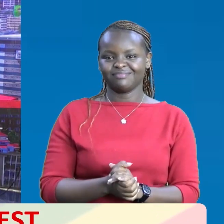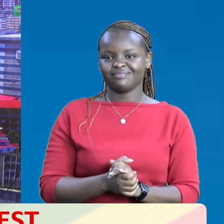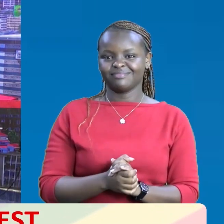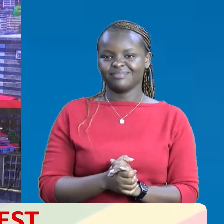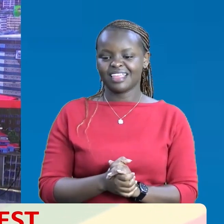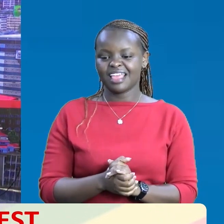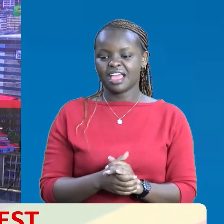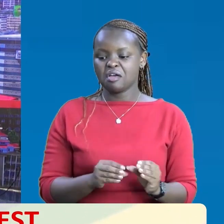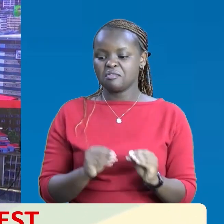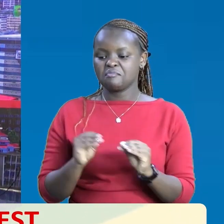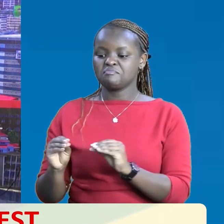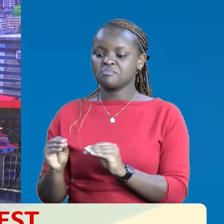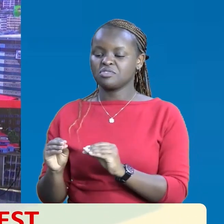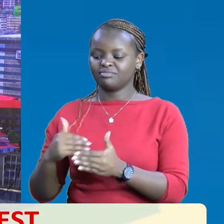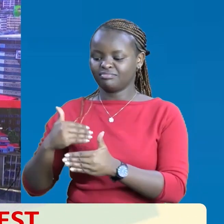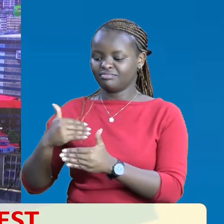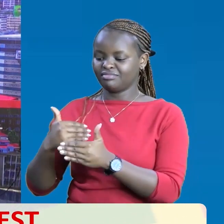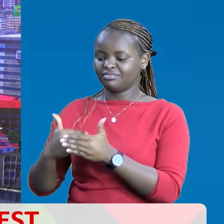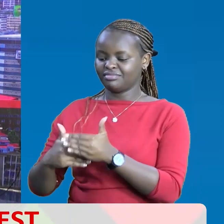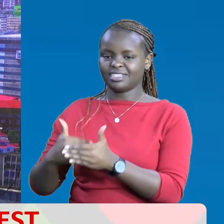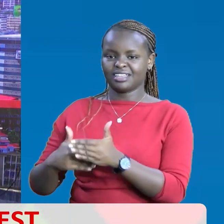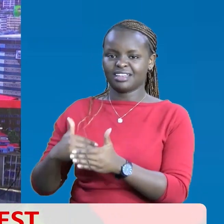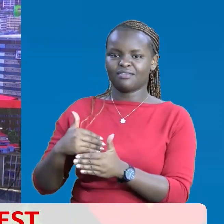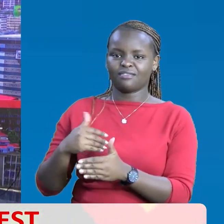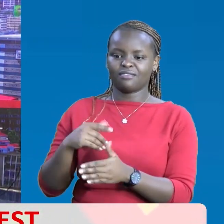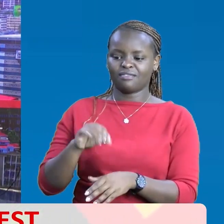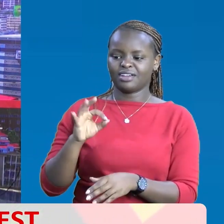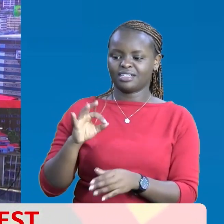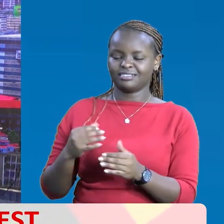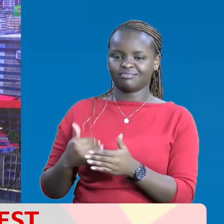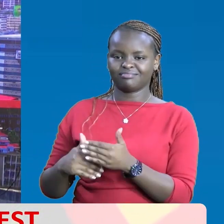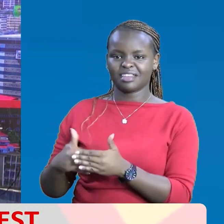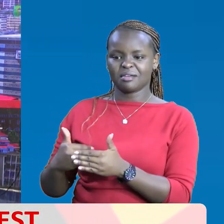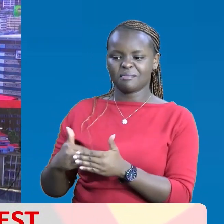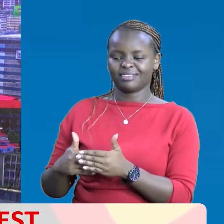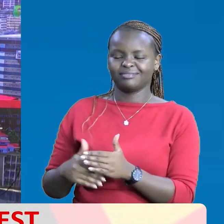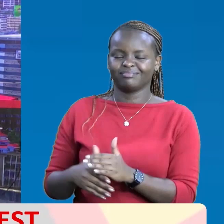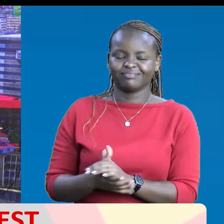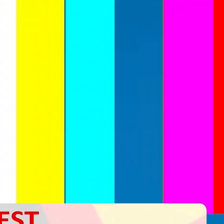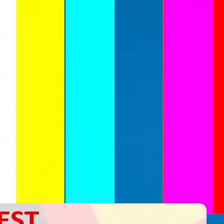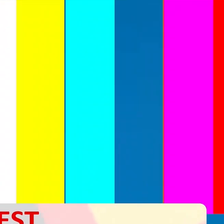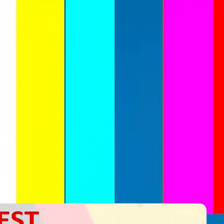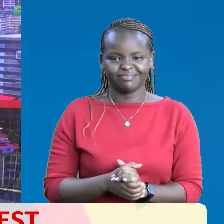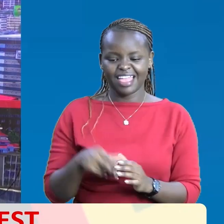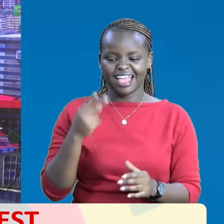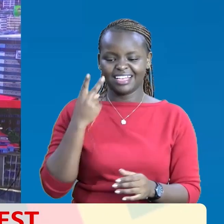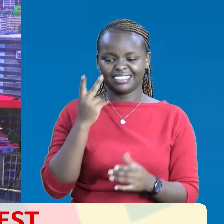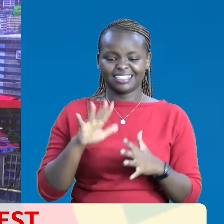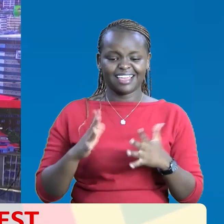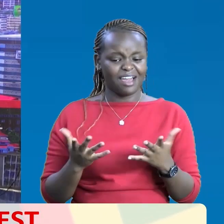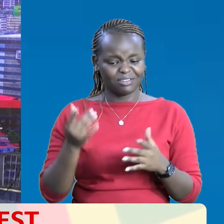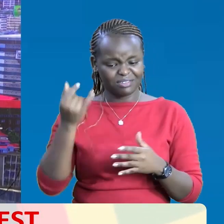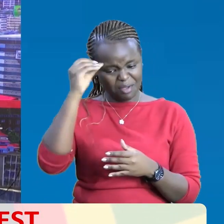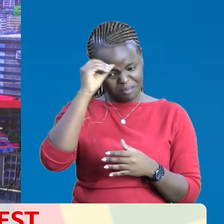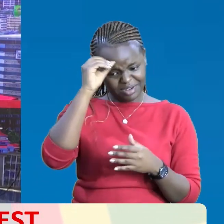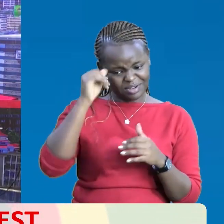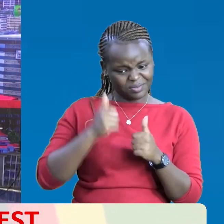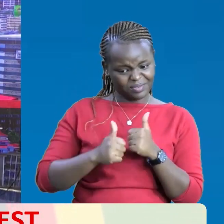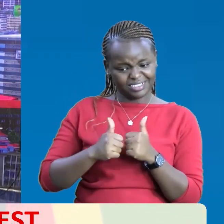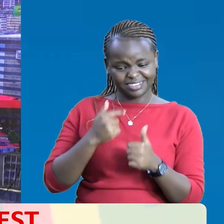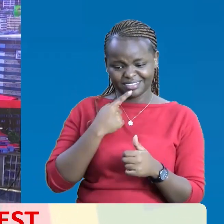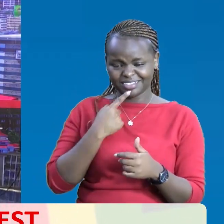Unatoka hizi tu pale ibada mkajona kizungumkuti lazima ujigote. Hapo ndo naanza msema. Talk to